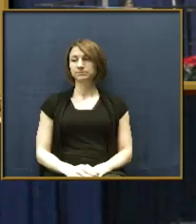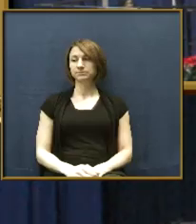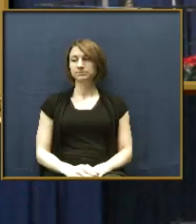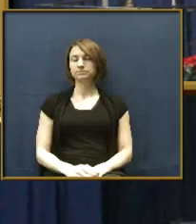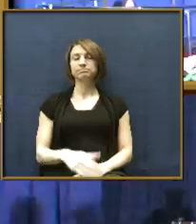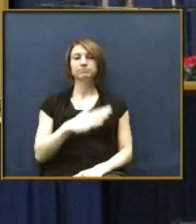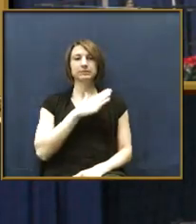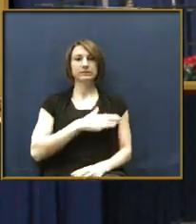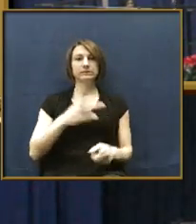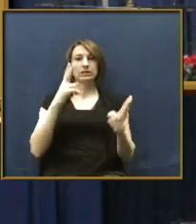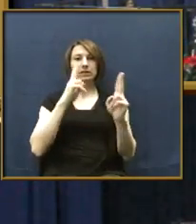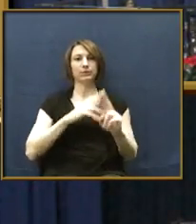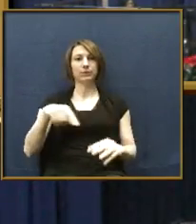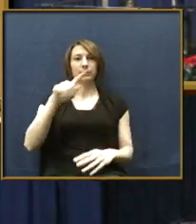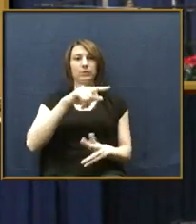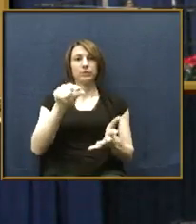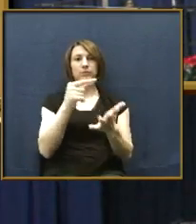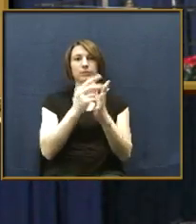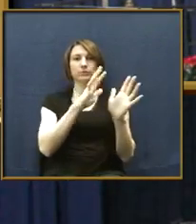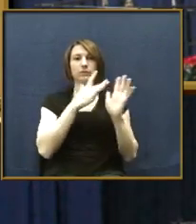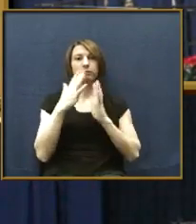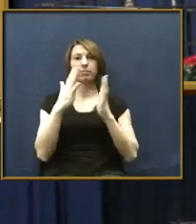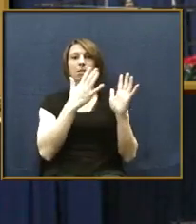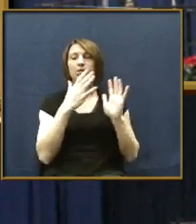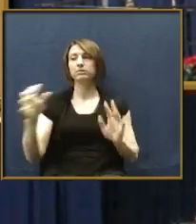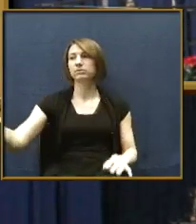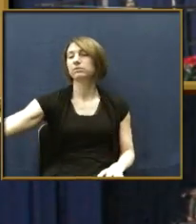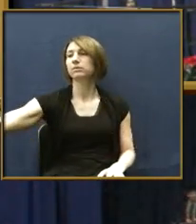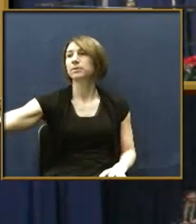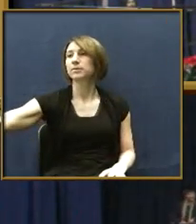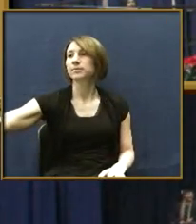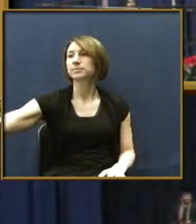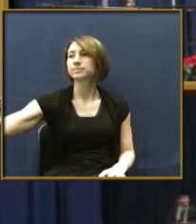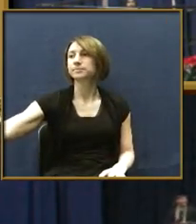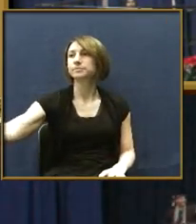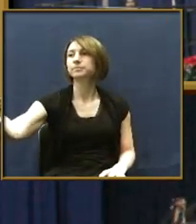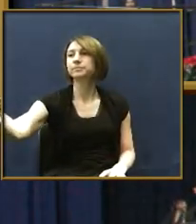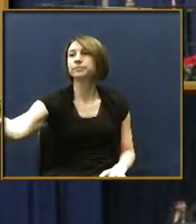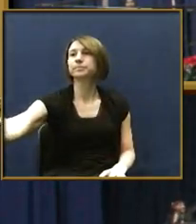Please honor these graduates with a round of applause.